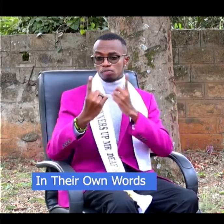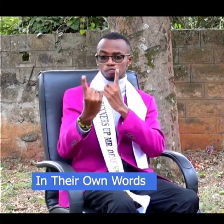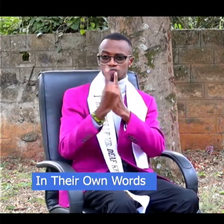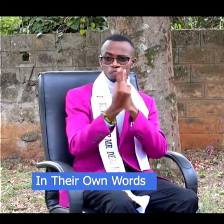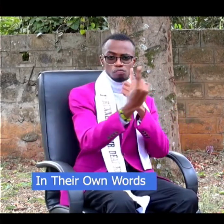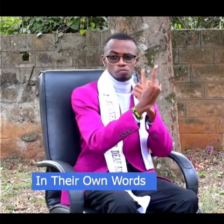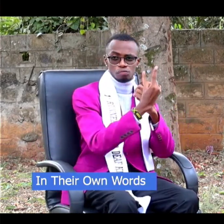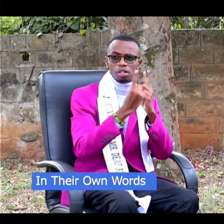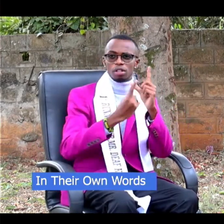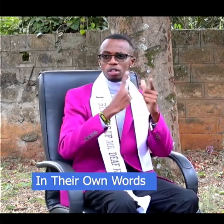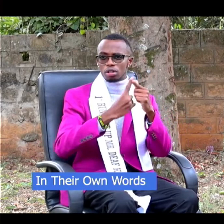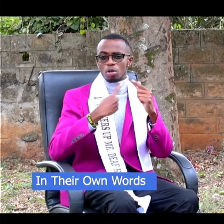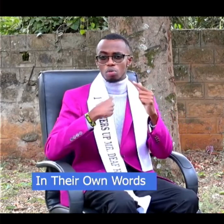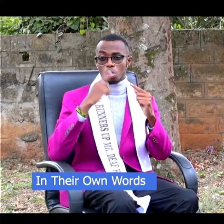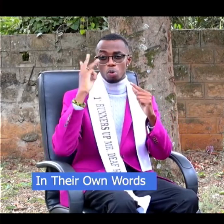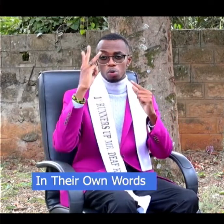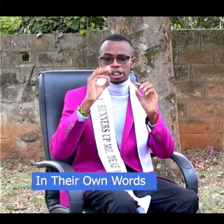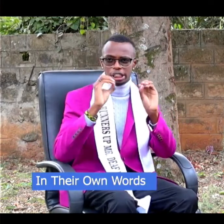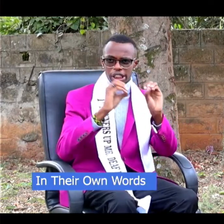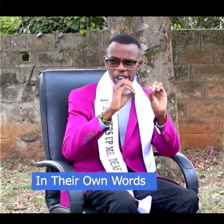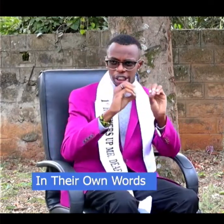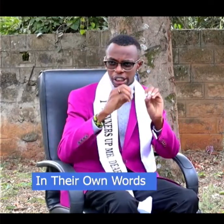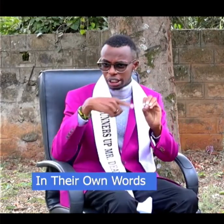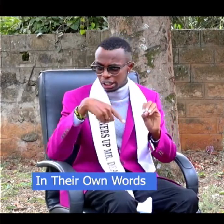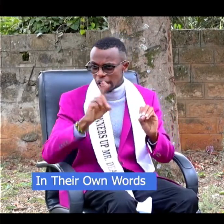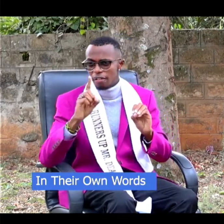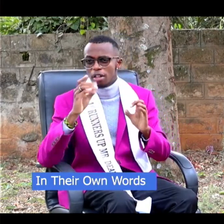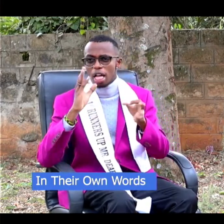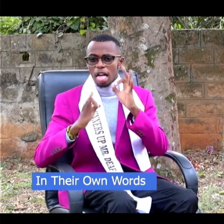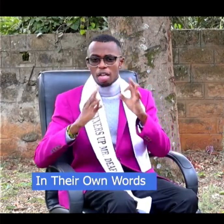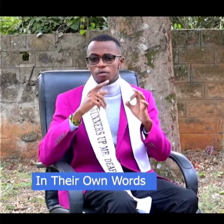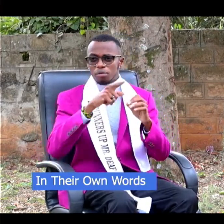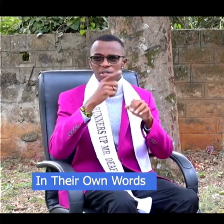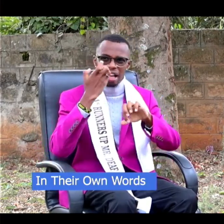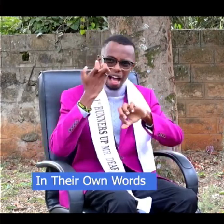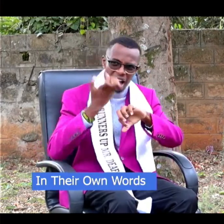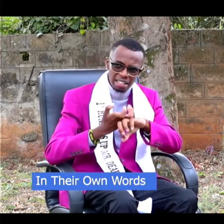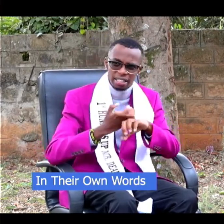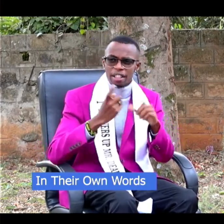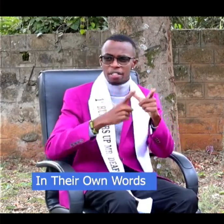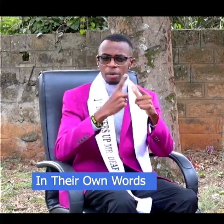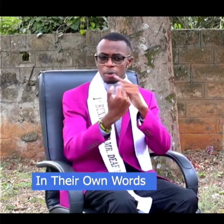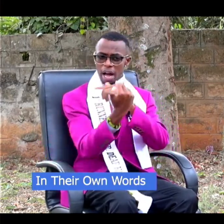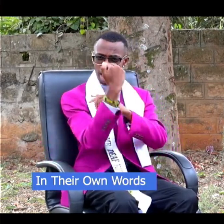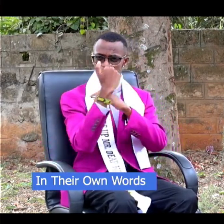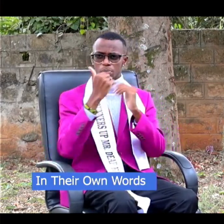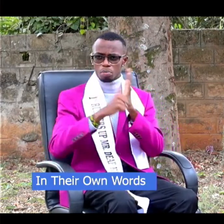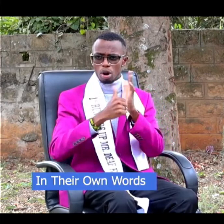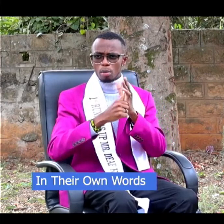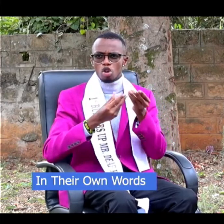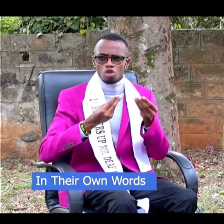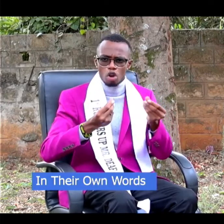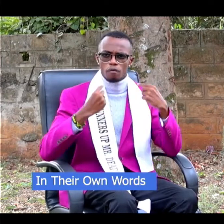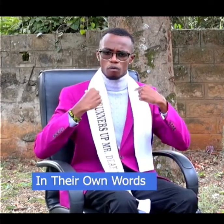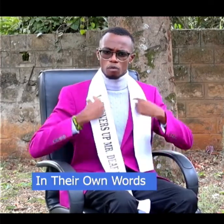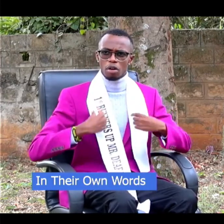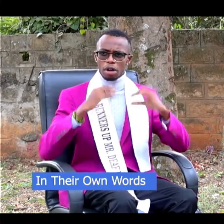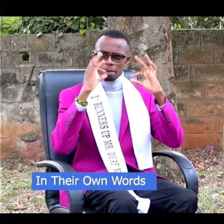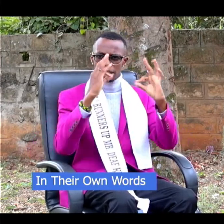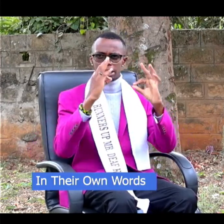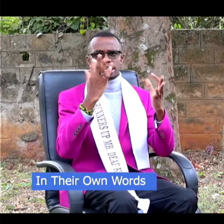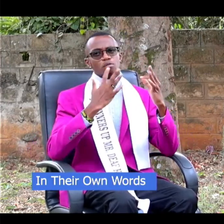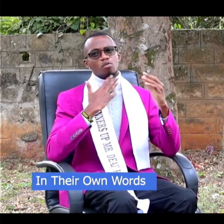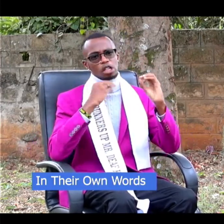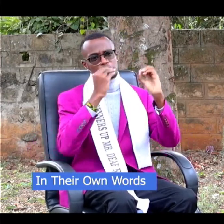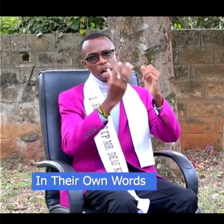If we are doing a modeling, make sure you make a lot of interaction with people and really learn.